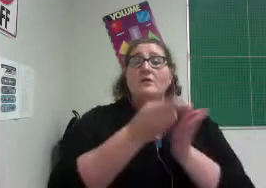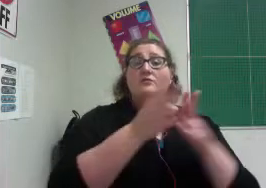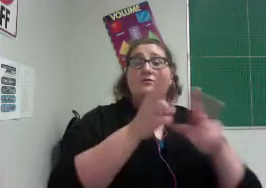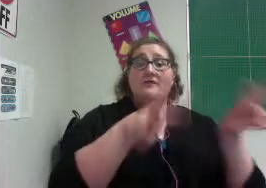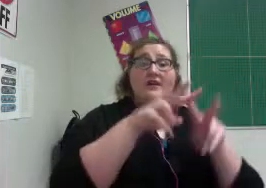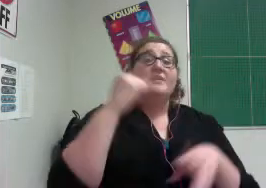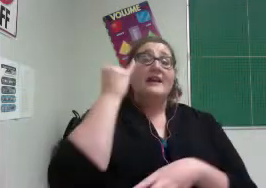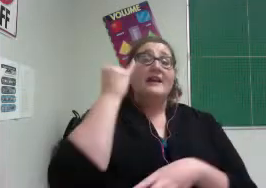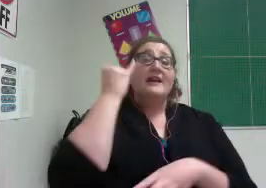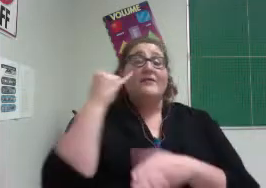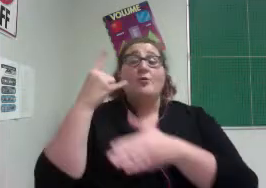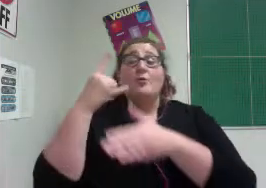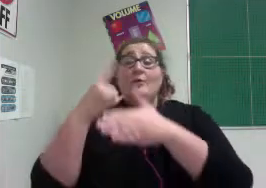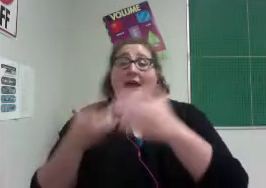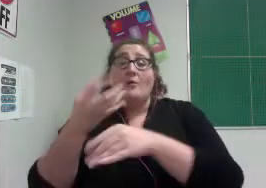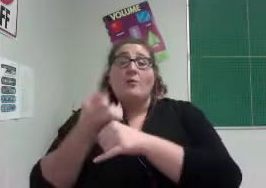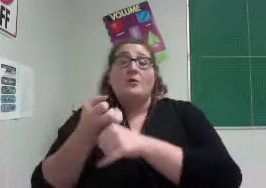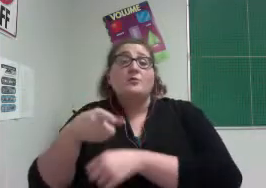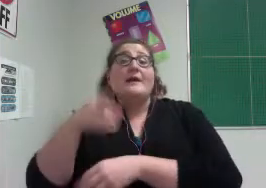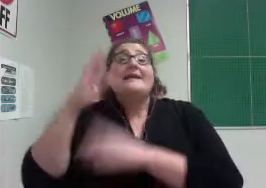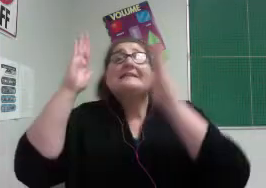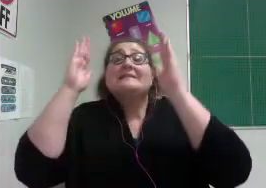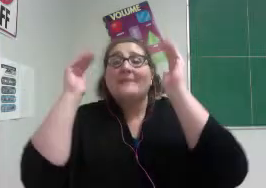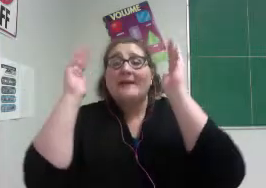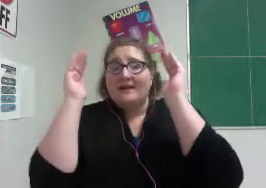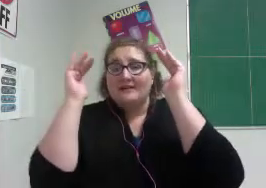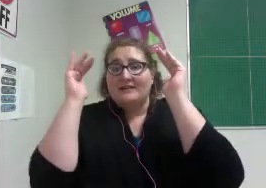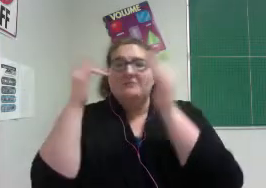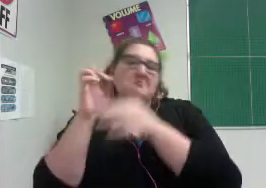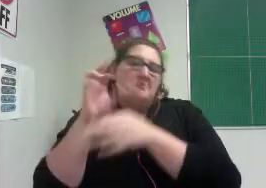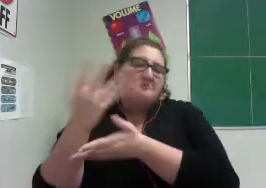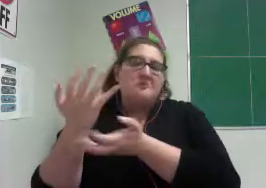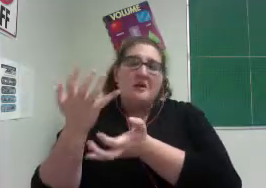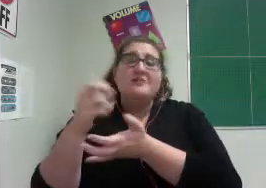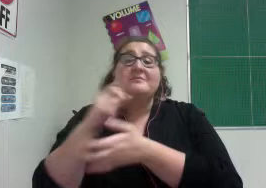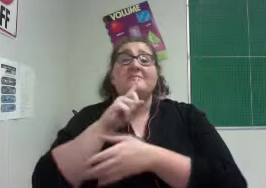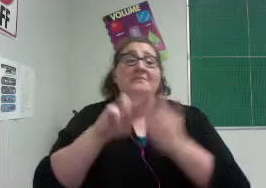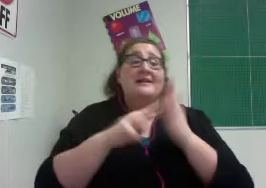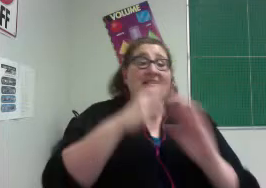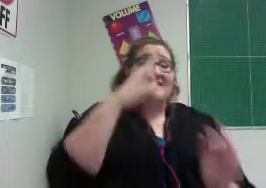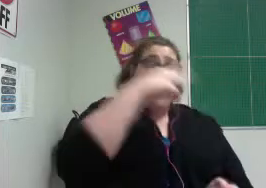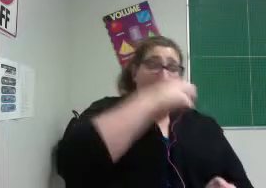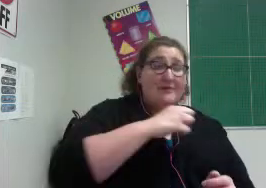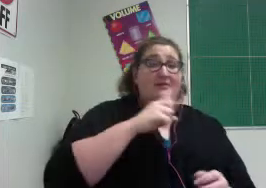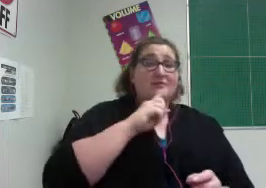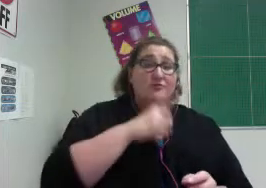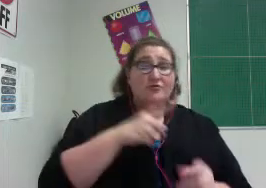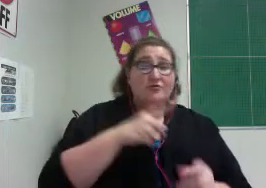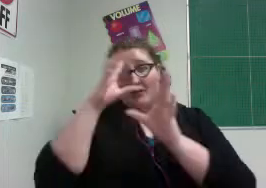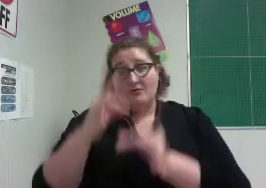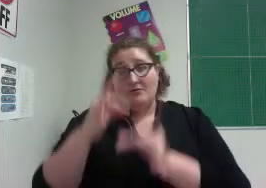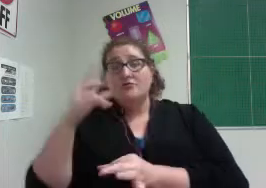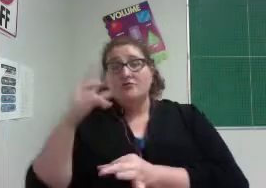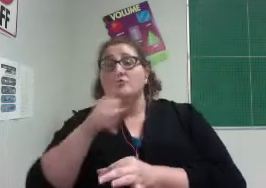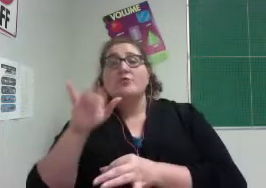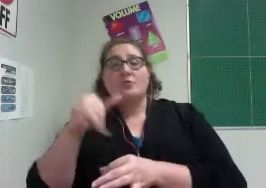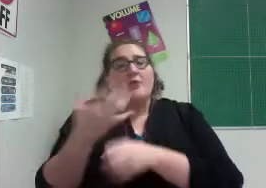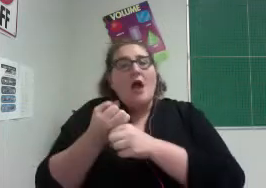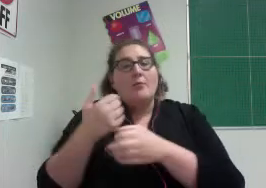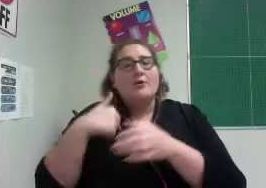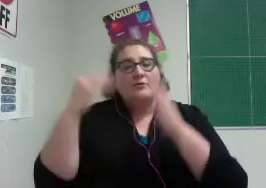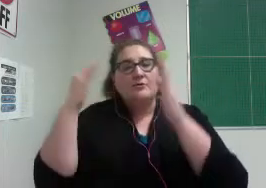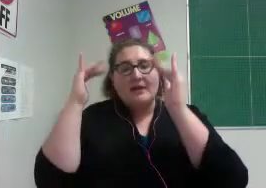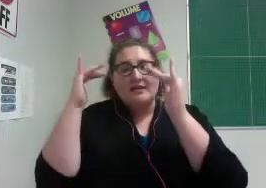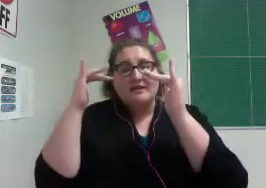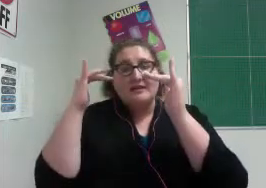Truth values. If you get what you expected, meaning if the hypothesis is true and the conclusion is true, you got what you